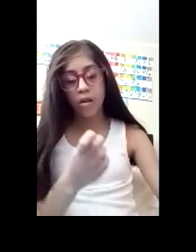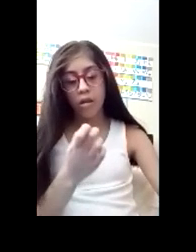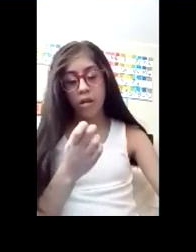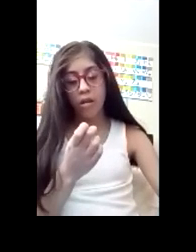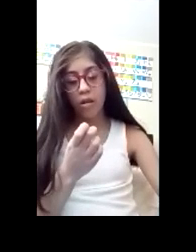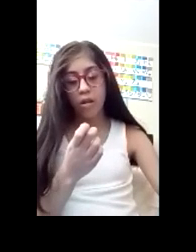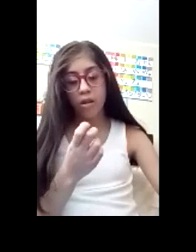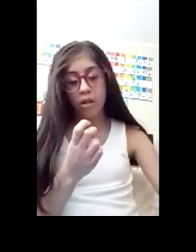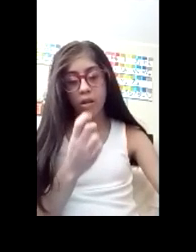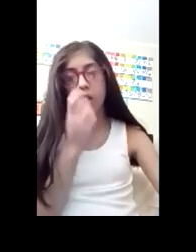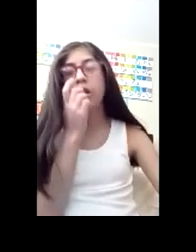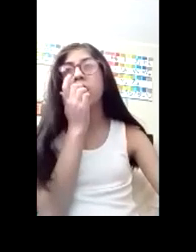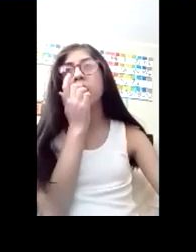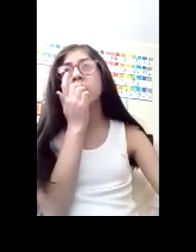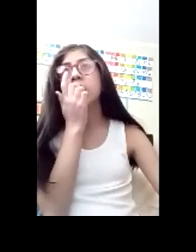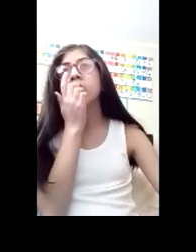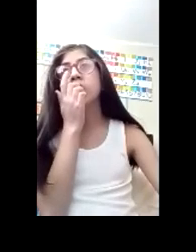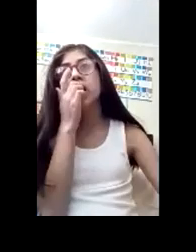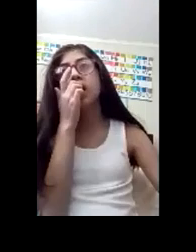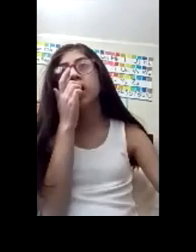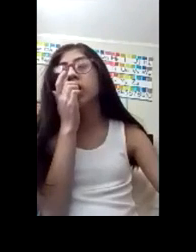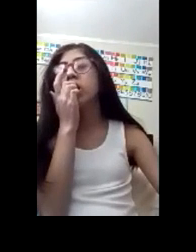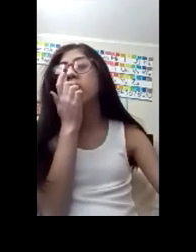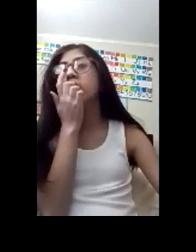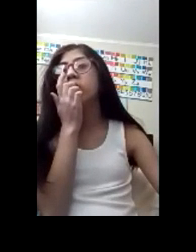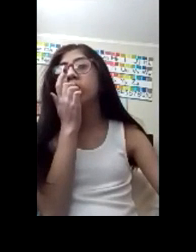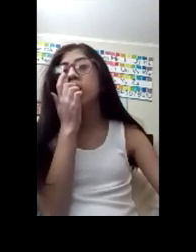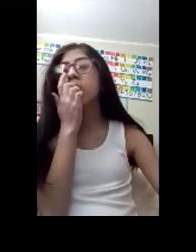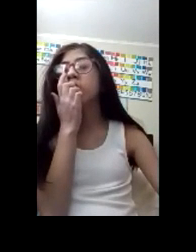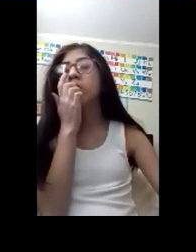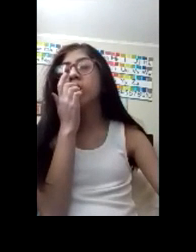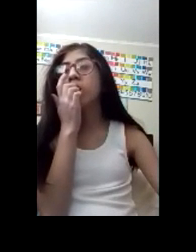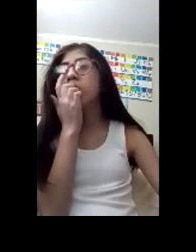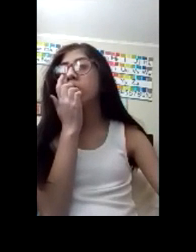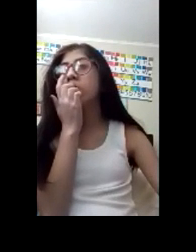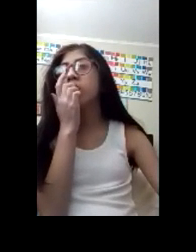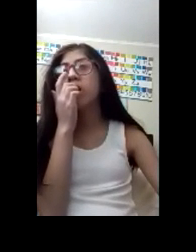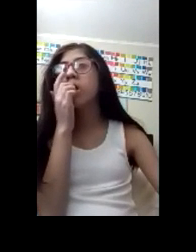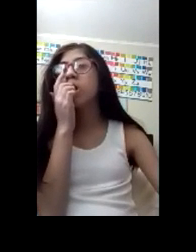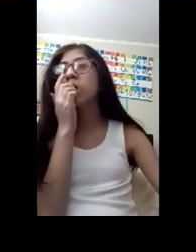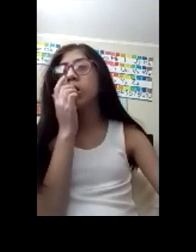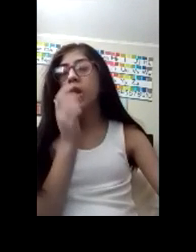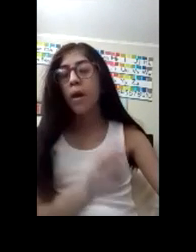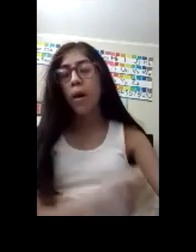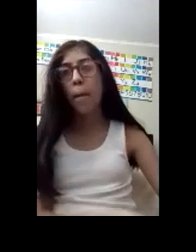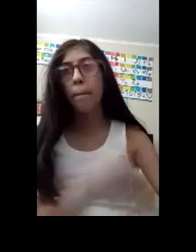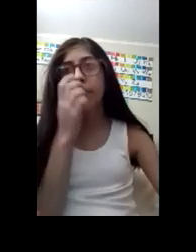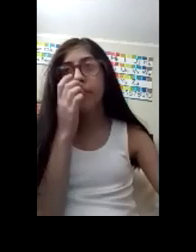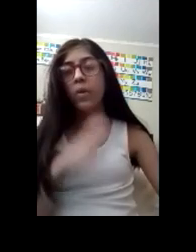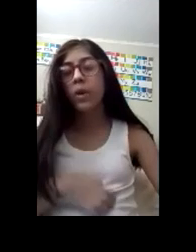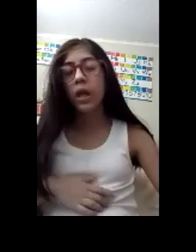God. Everyone has turned away. They have together become corrupt. There is no one who does good, not even